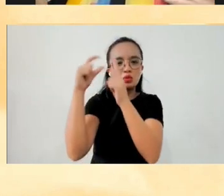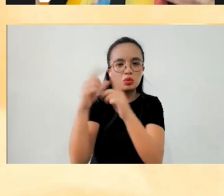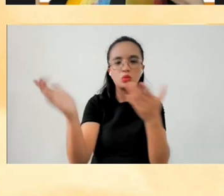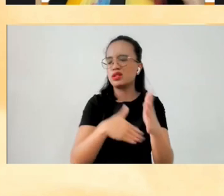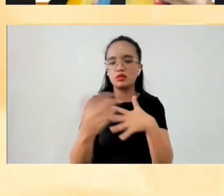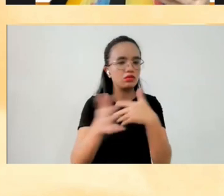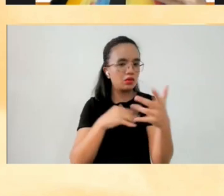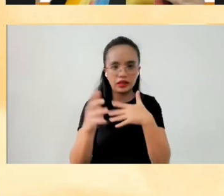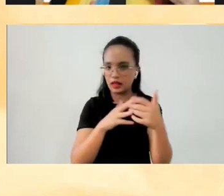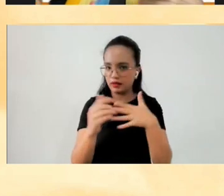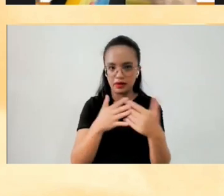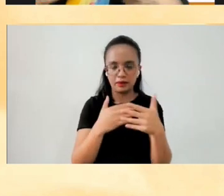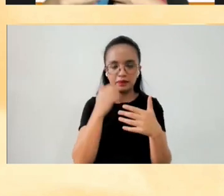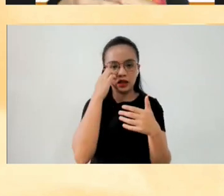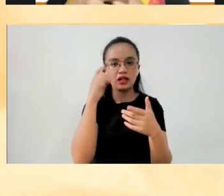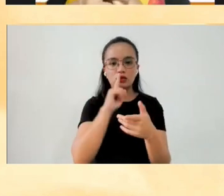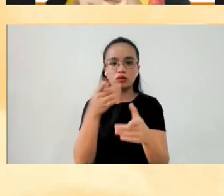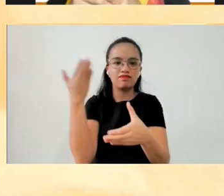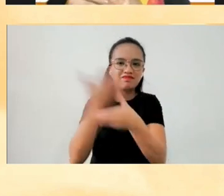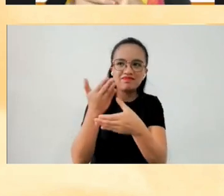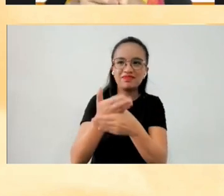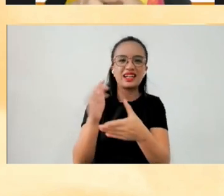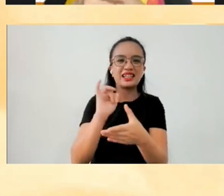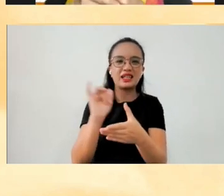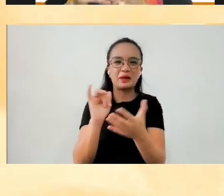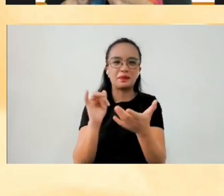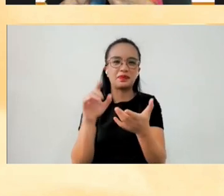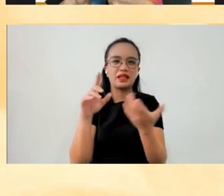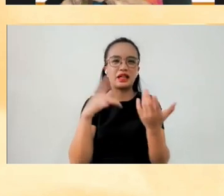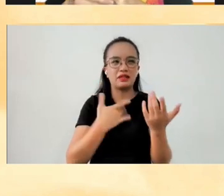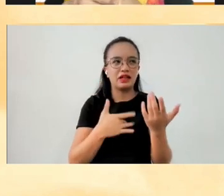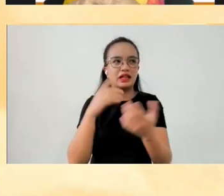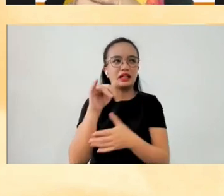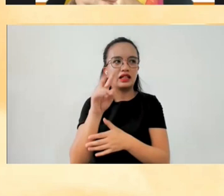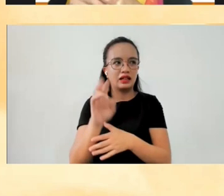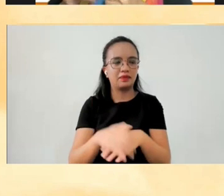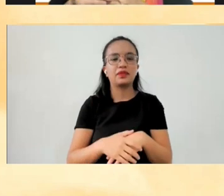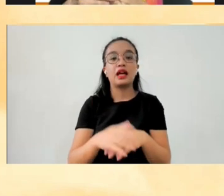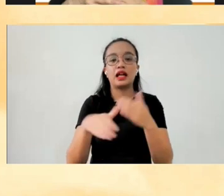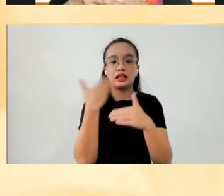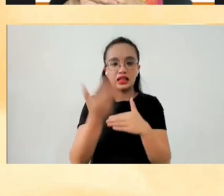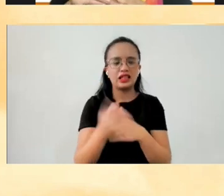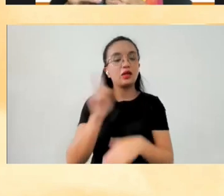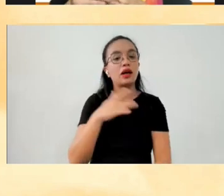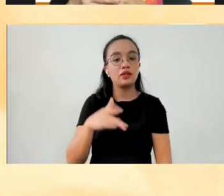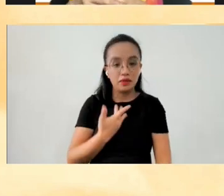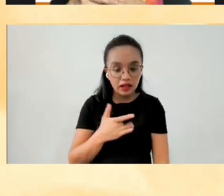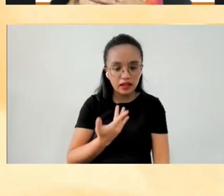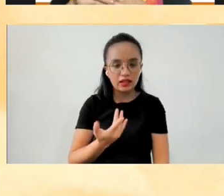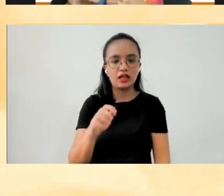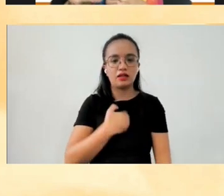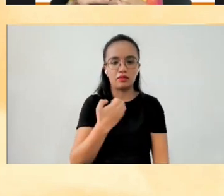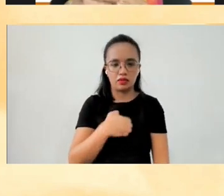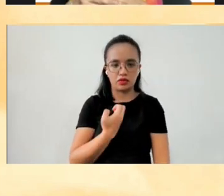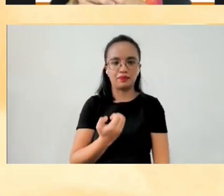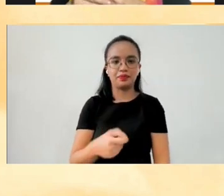whatever was there, intrude as if they have their own lives. Okay. And of course, the feelings and emotions. So